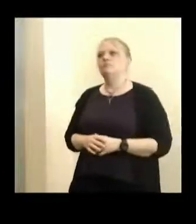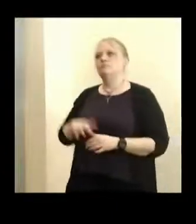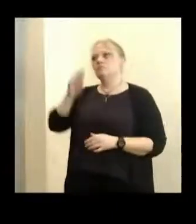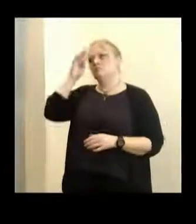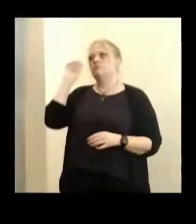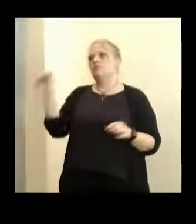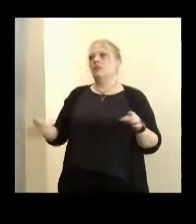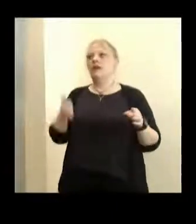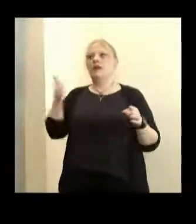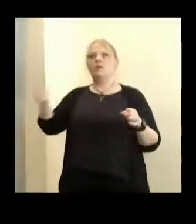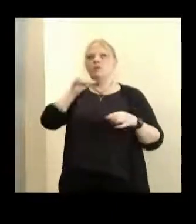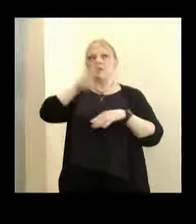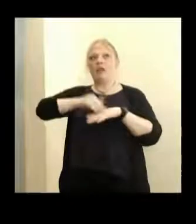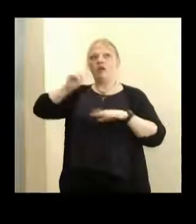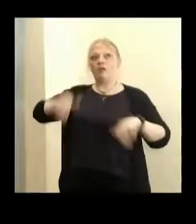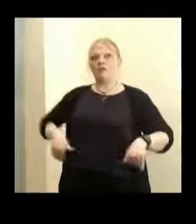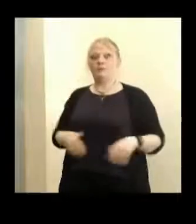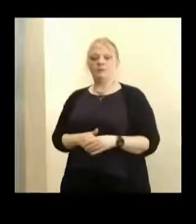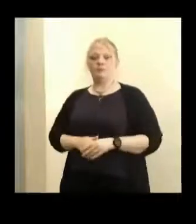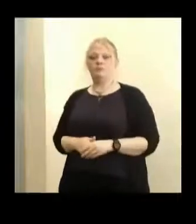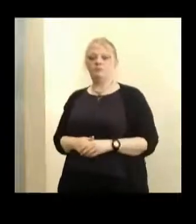Anybody else we haven't called on?